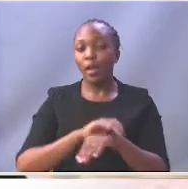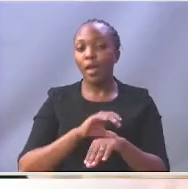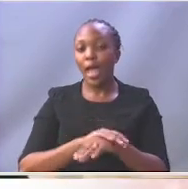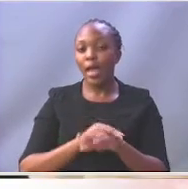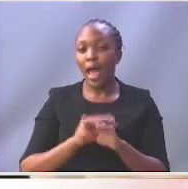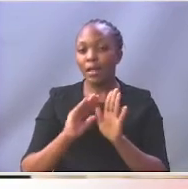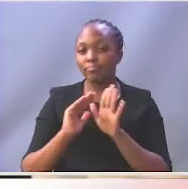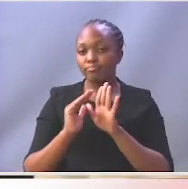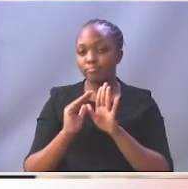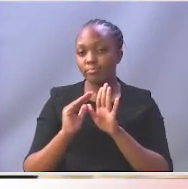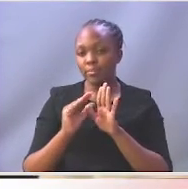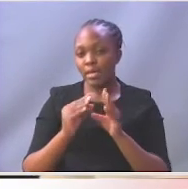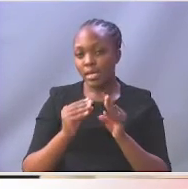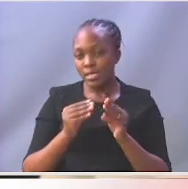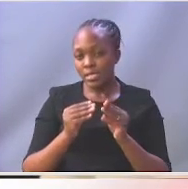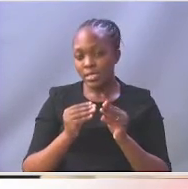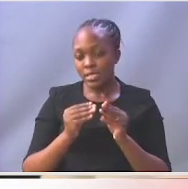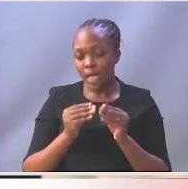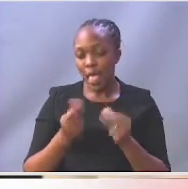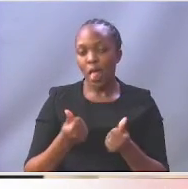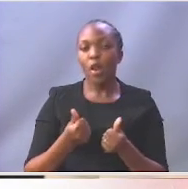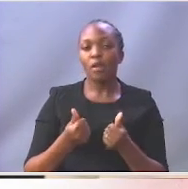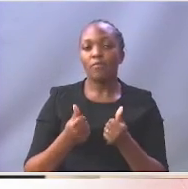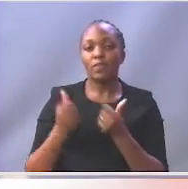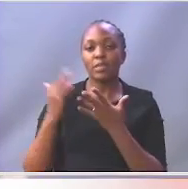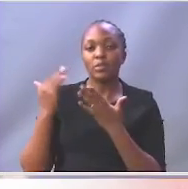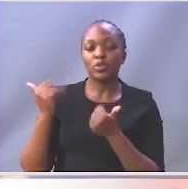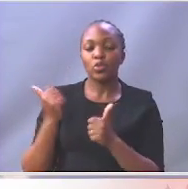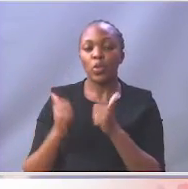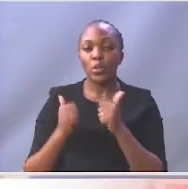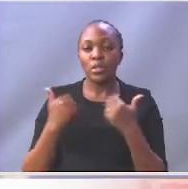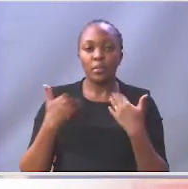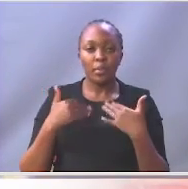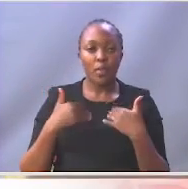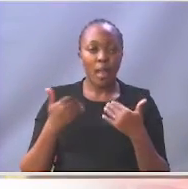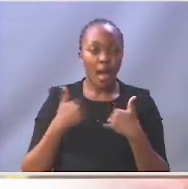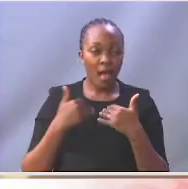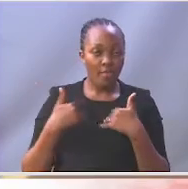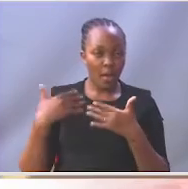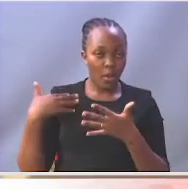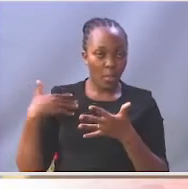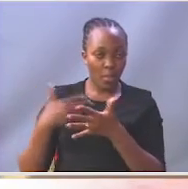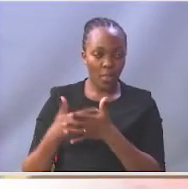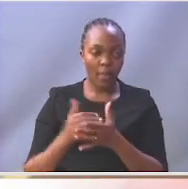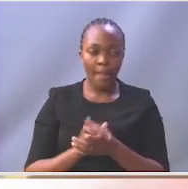in terms of prevision and provision of timely and updated information.